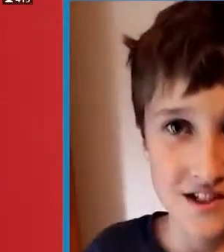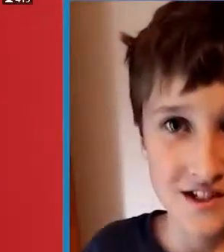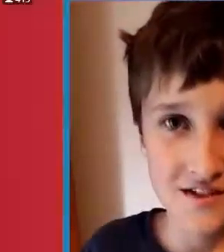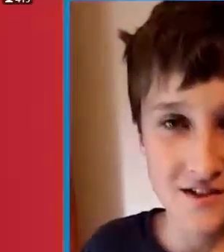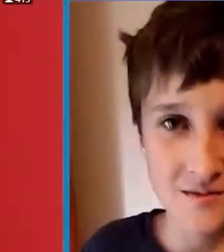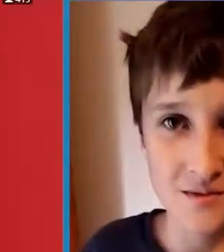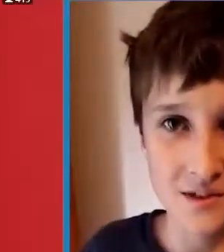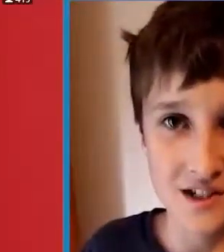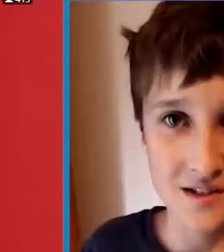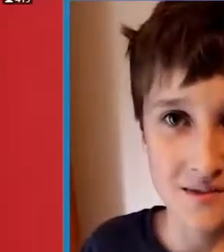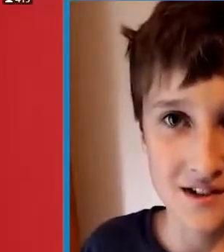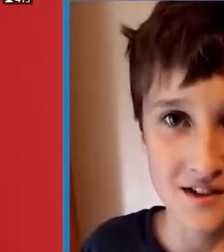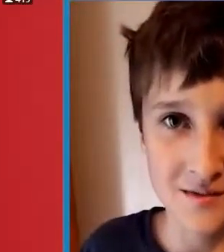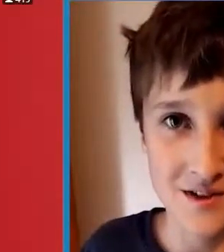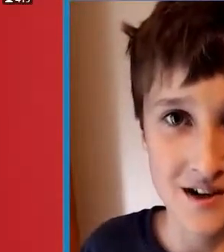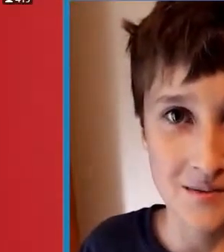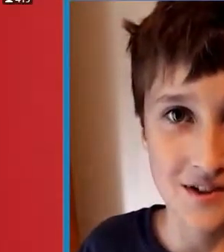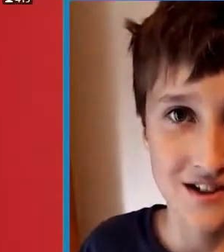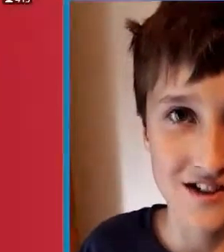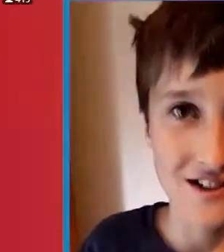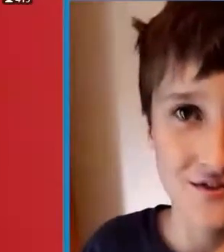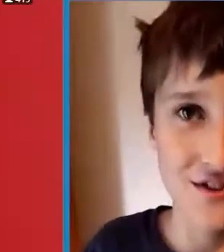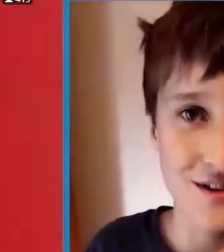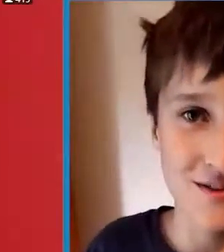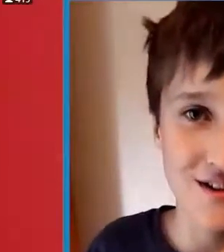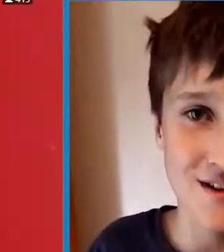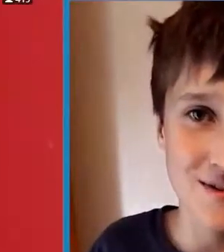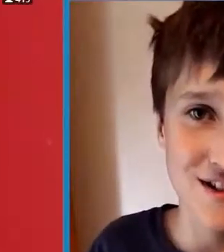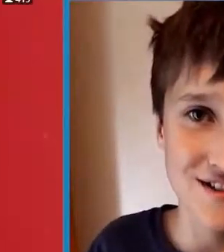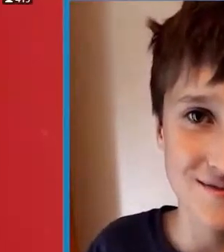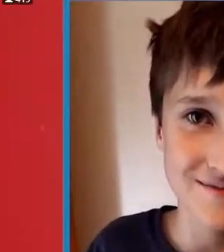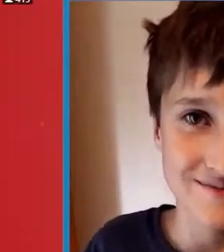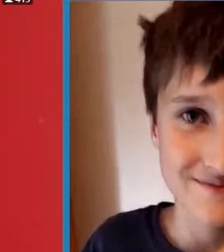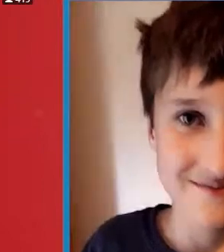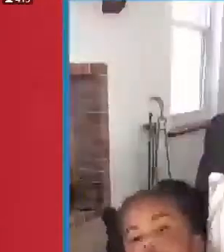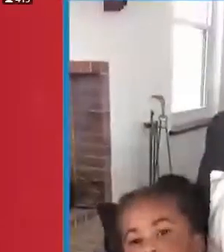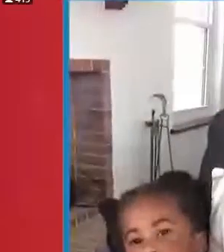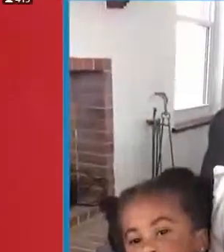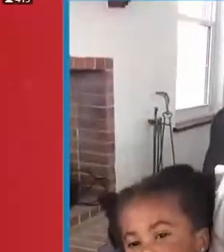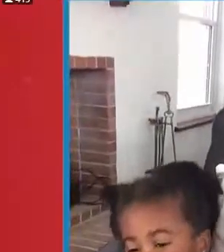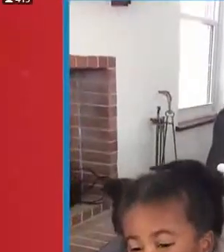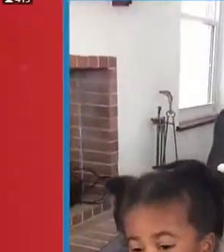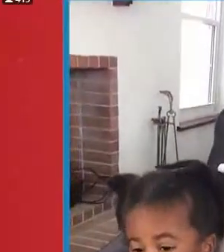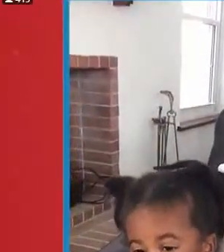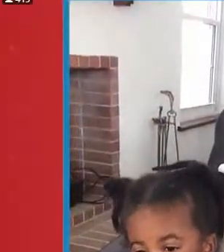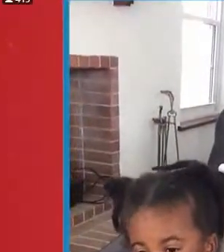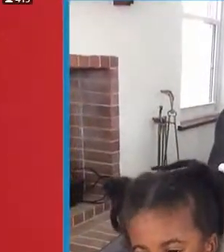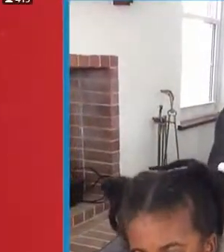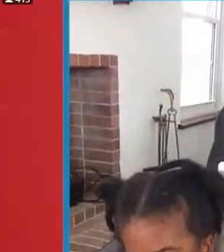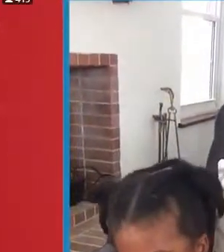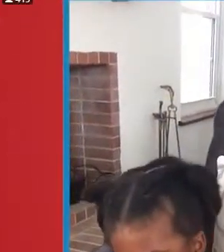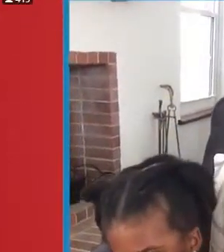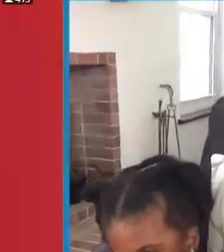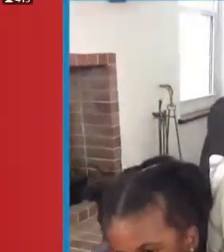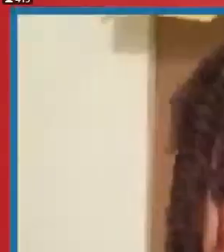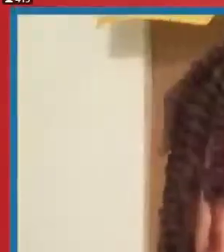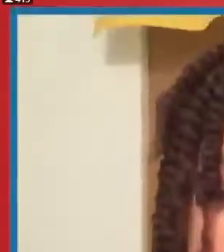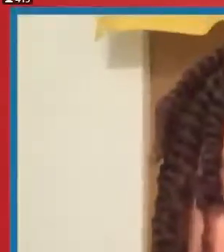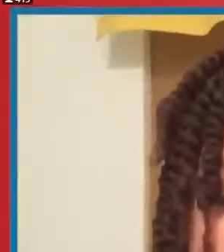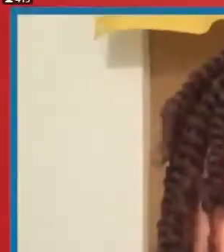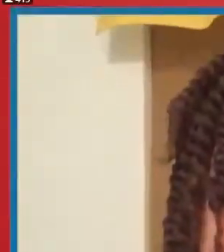I'm staying home to protect my grandma and grandpa. Love you, Grandma and Grandpa. Stay safe,